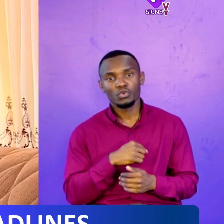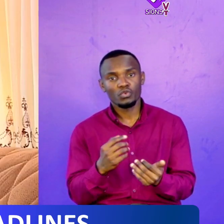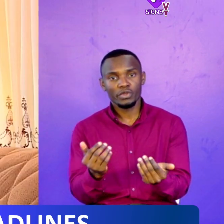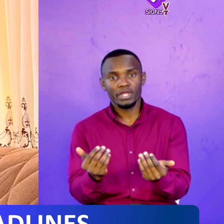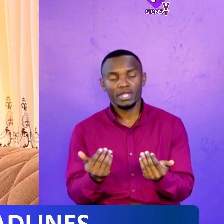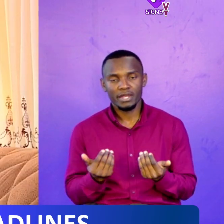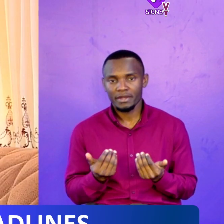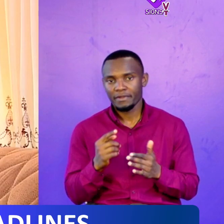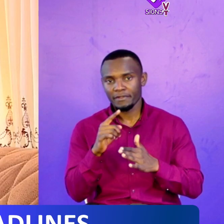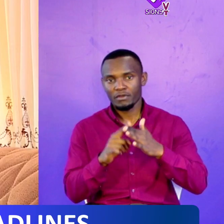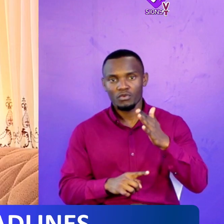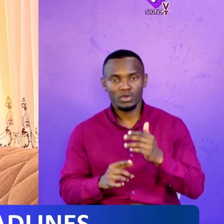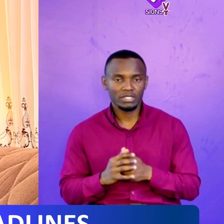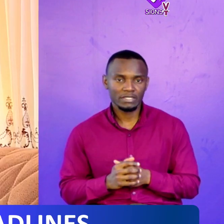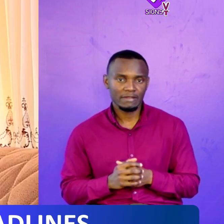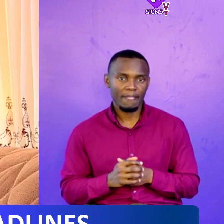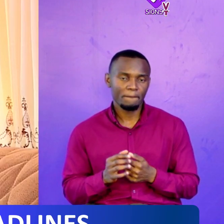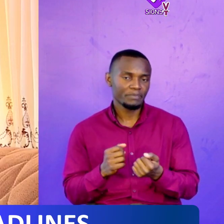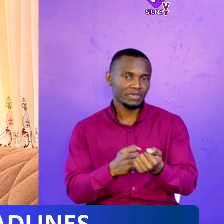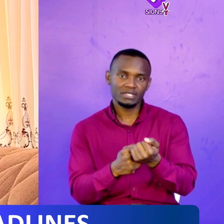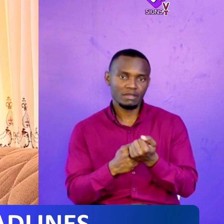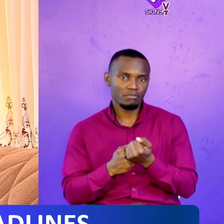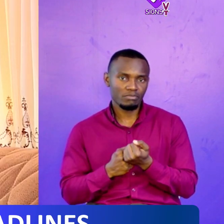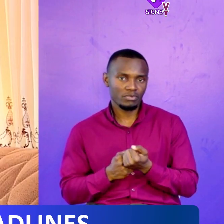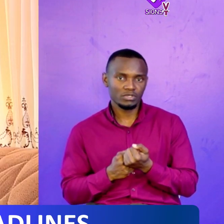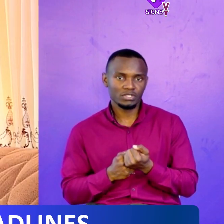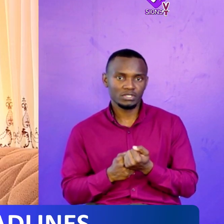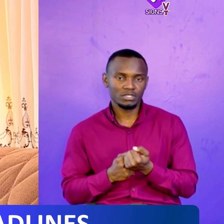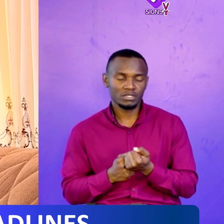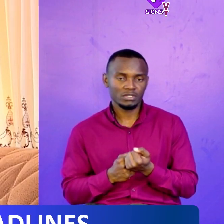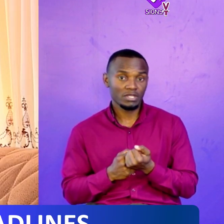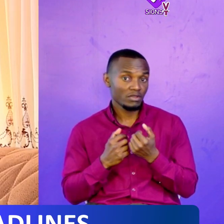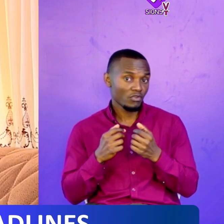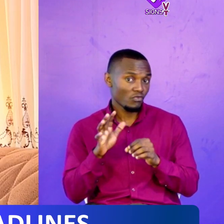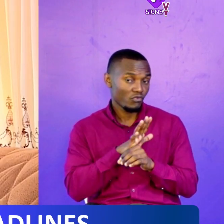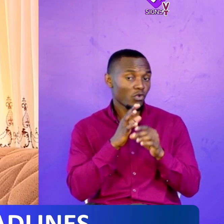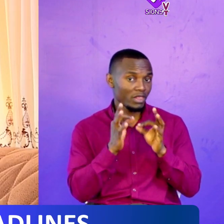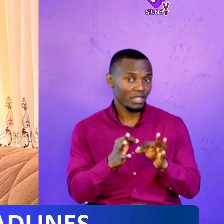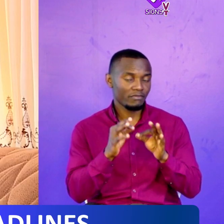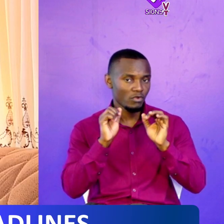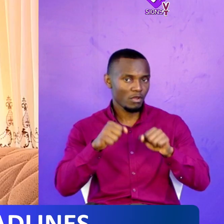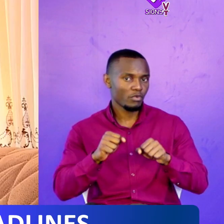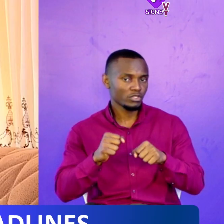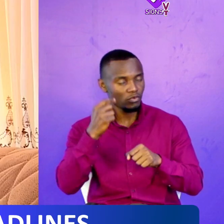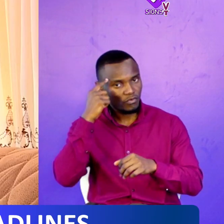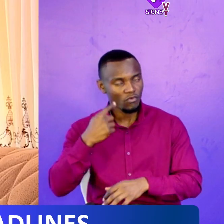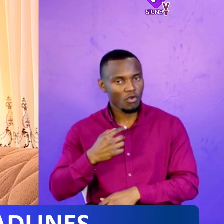ni support, full support ikiwezekana. Tupate kuona mtoto